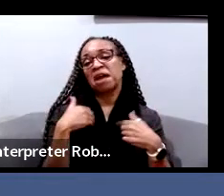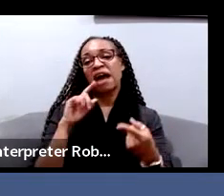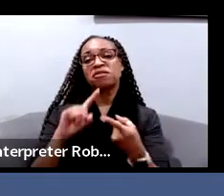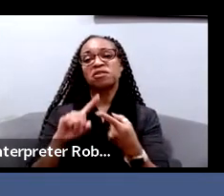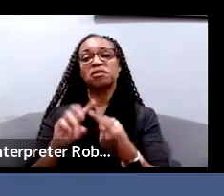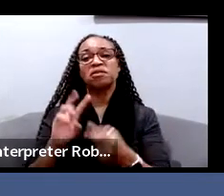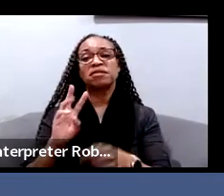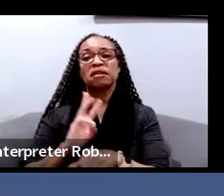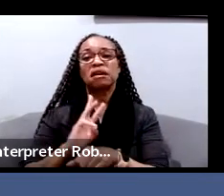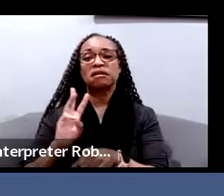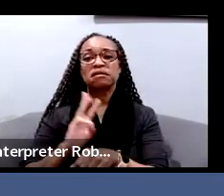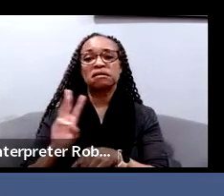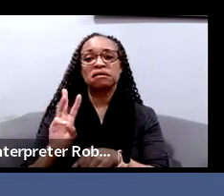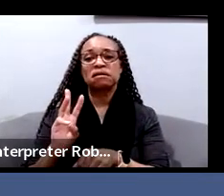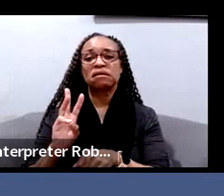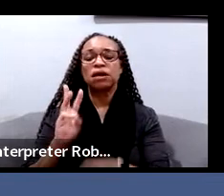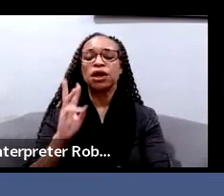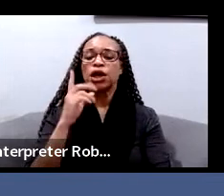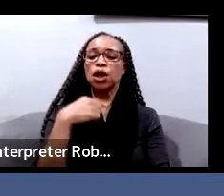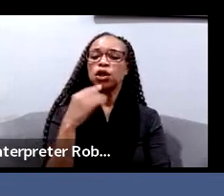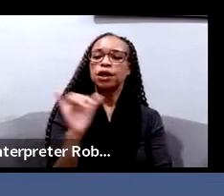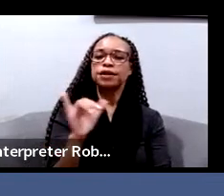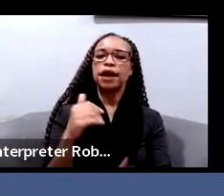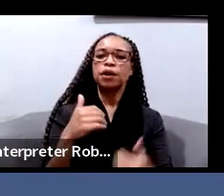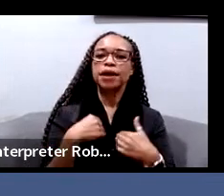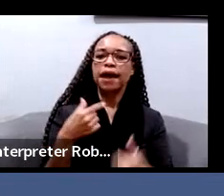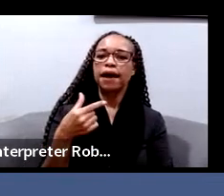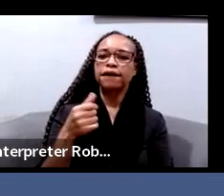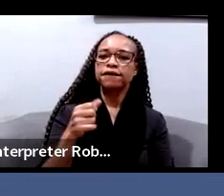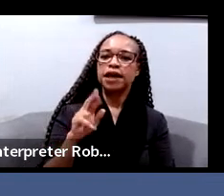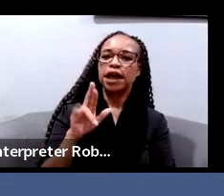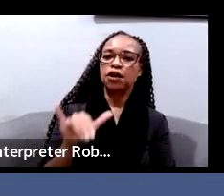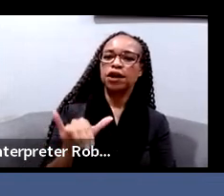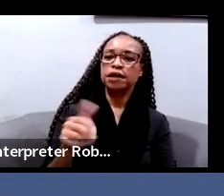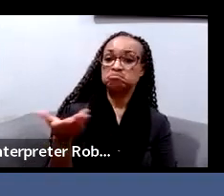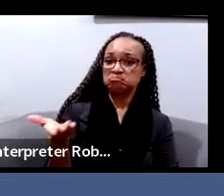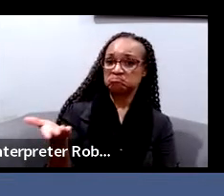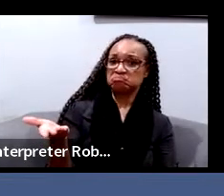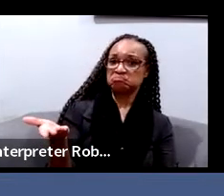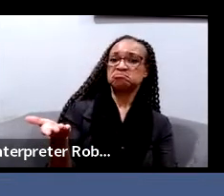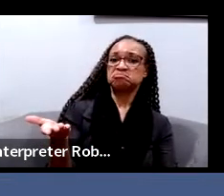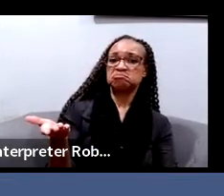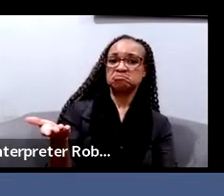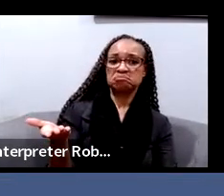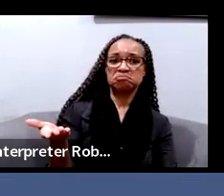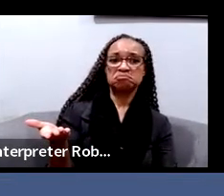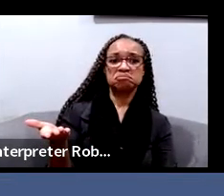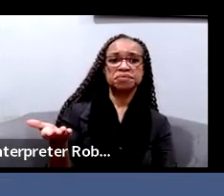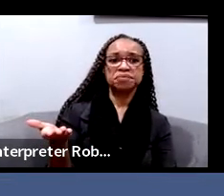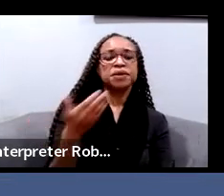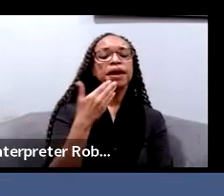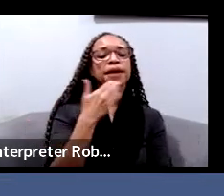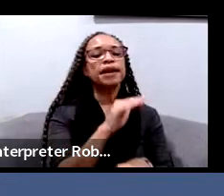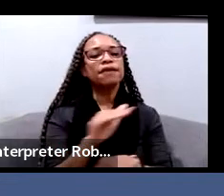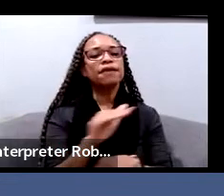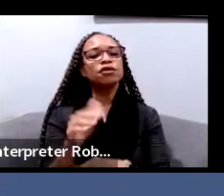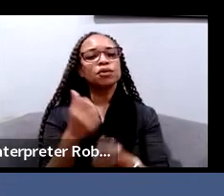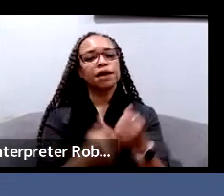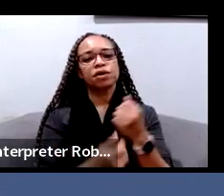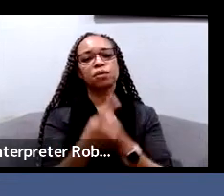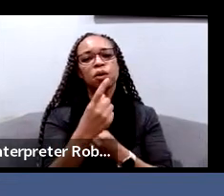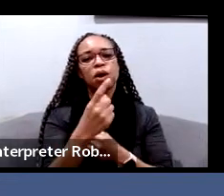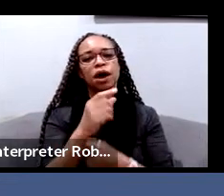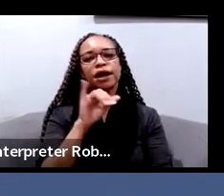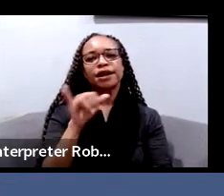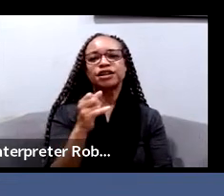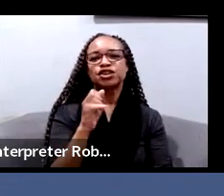right. Looks like we have Gary. Go right ahead. Hey, good afternoon, everyone. Yeah, Jennifer,